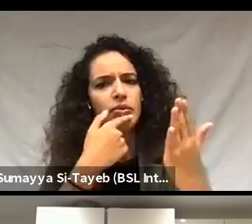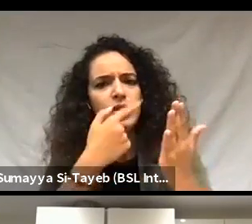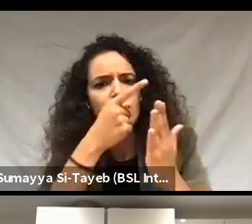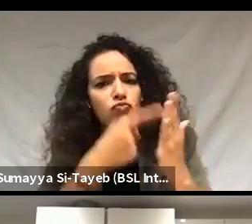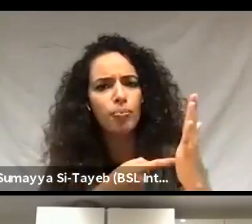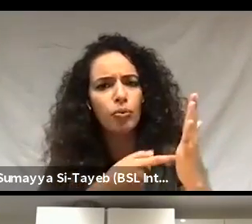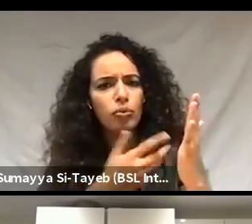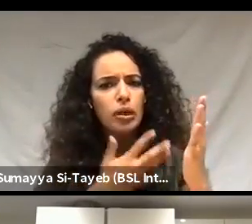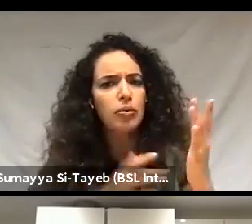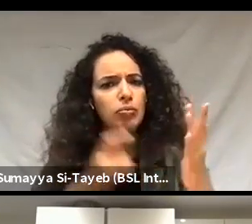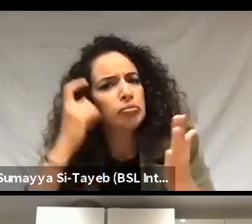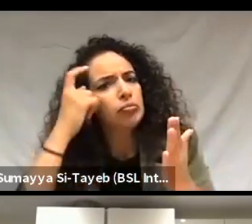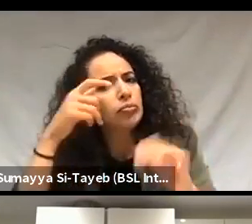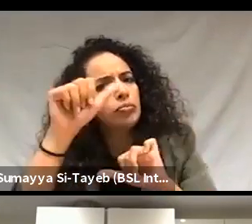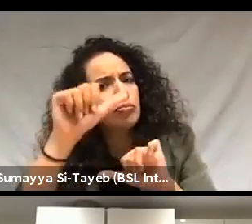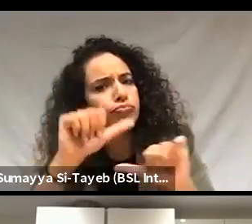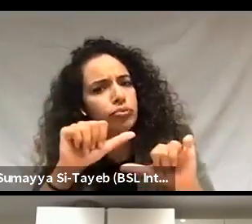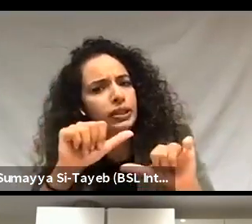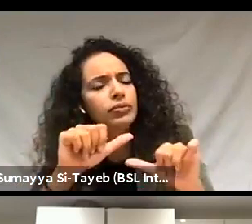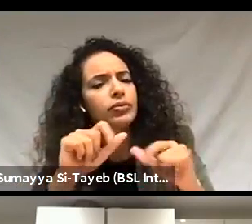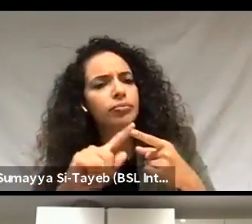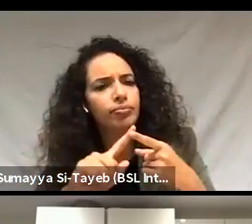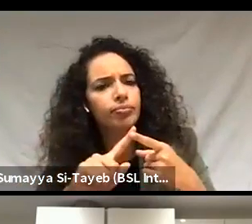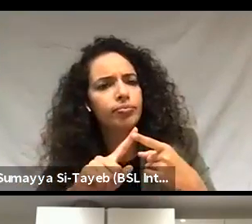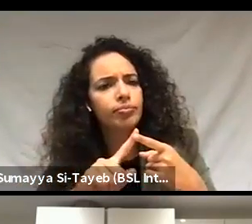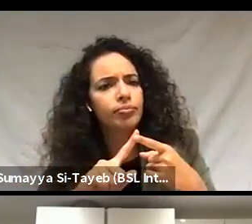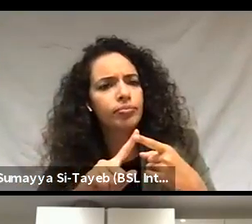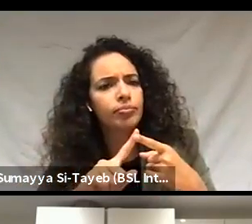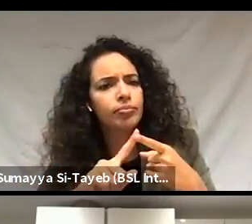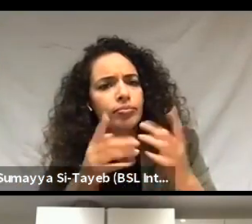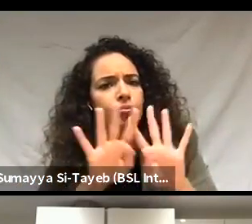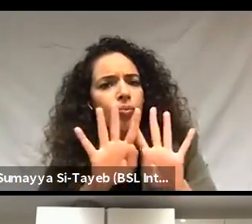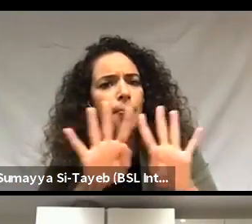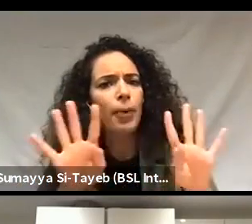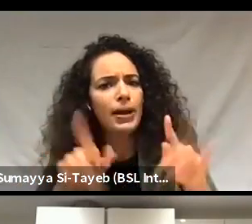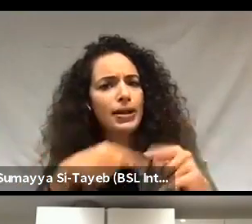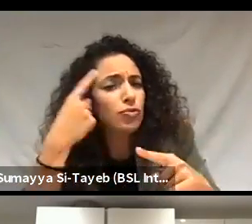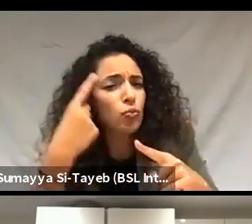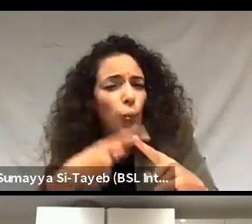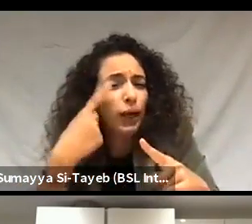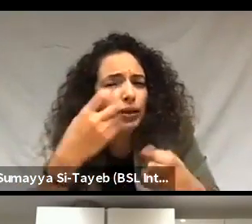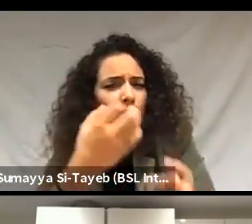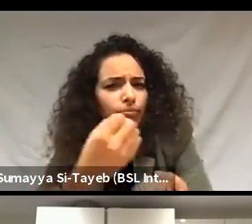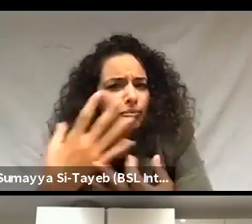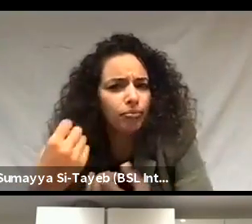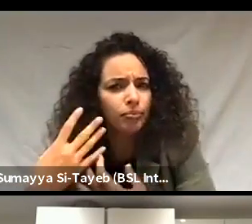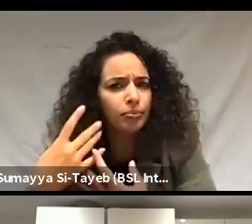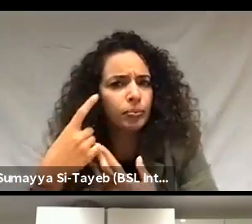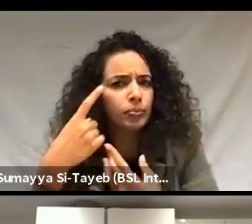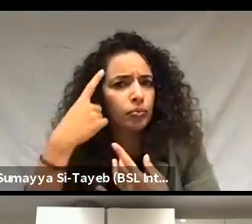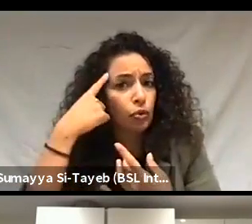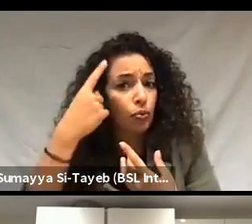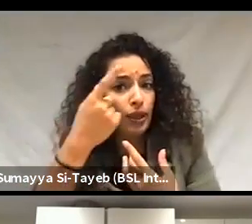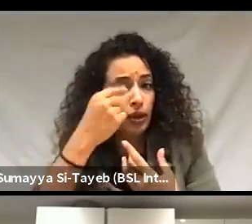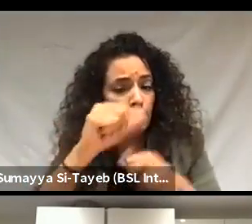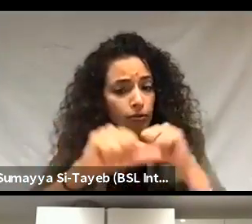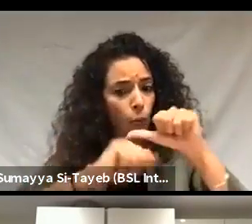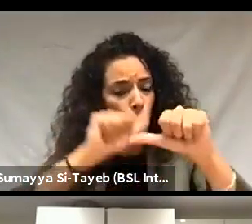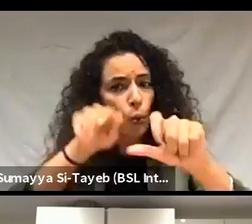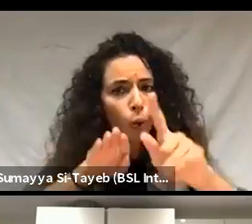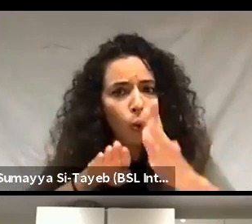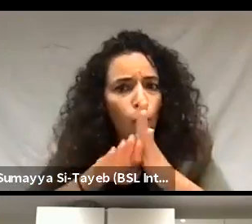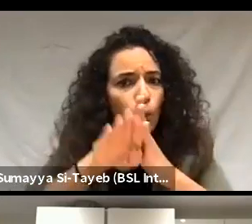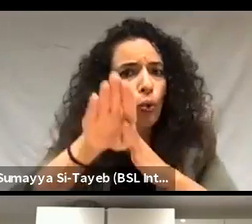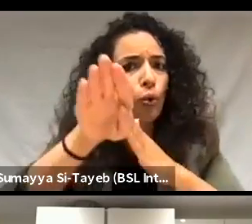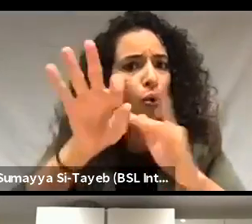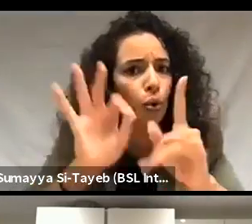very briefly, you know, the panelists think very briefly whether that's a way forward of you